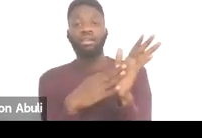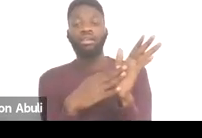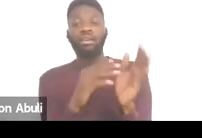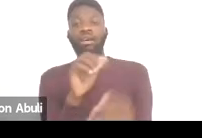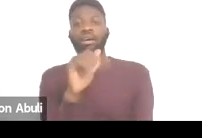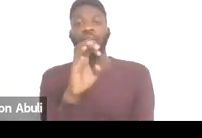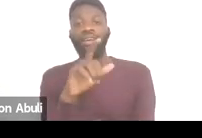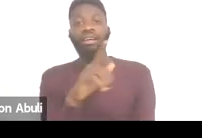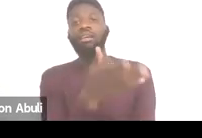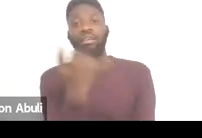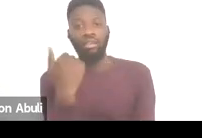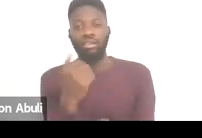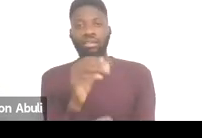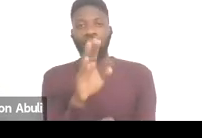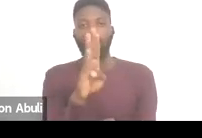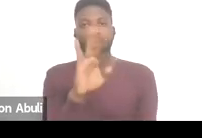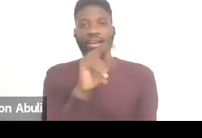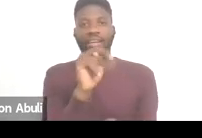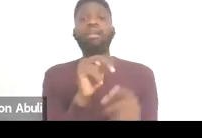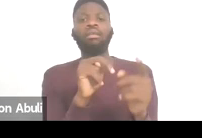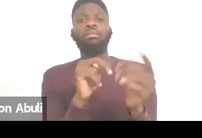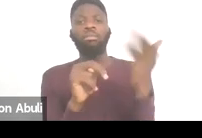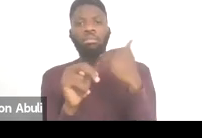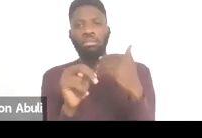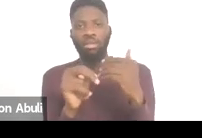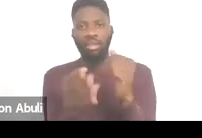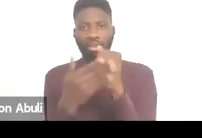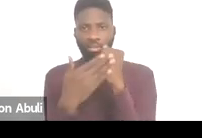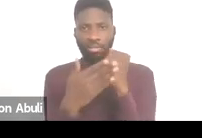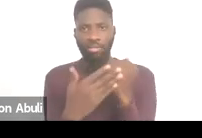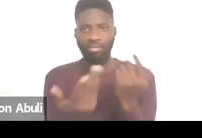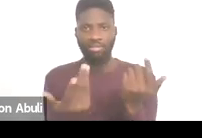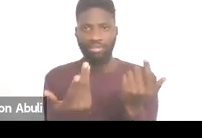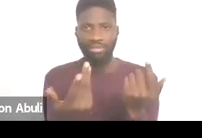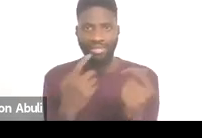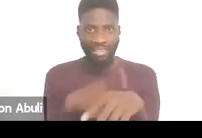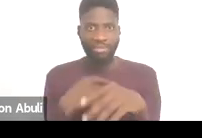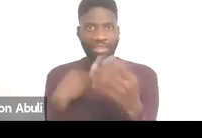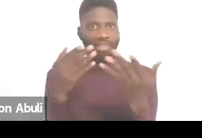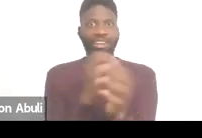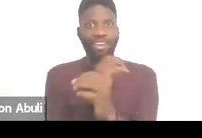Brian take up or hold my place in absentia.